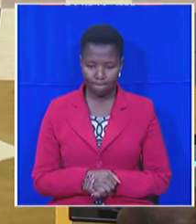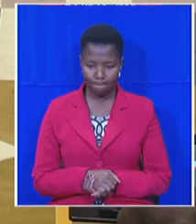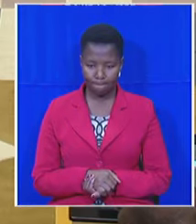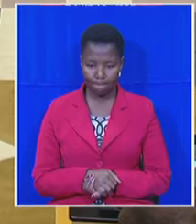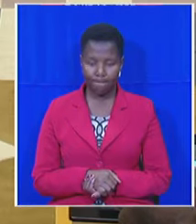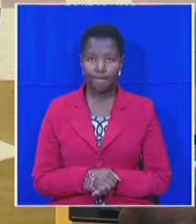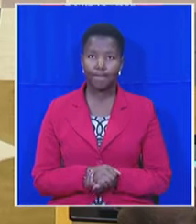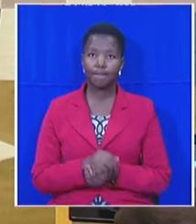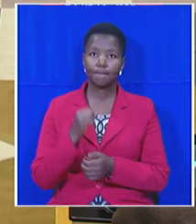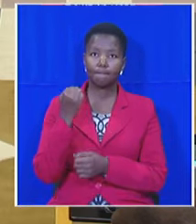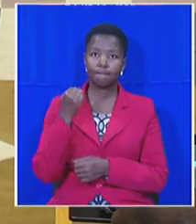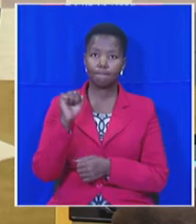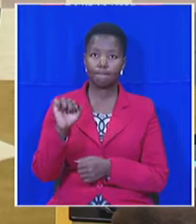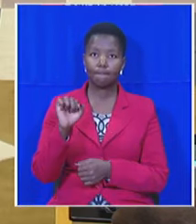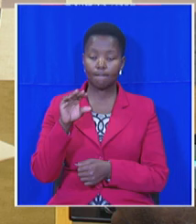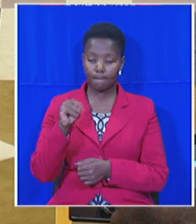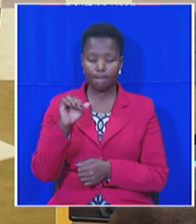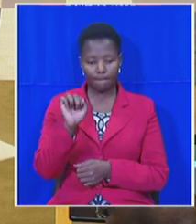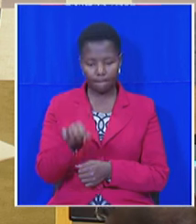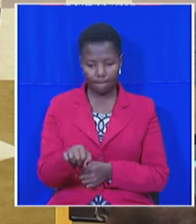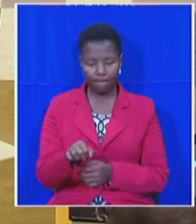Are there any objections?